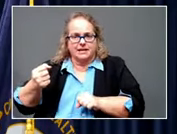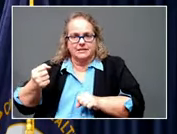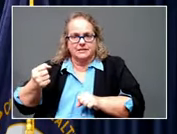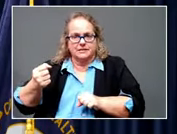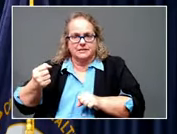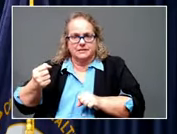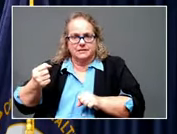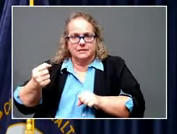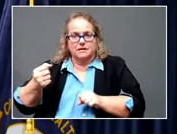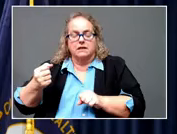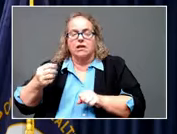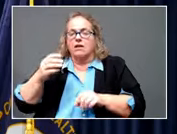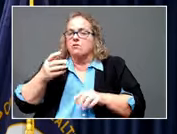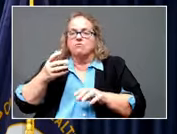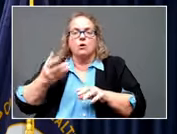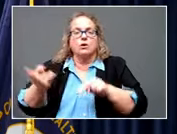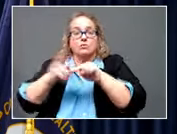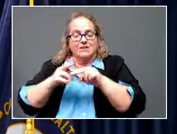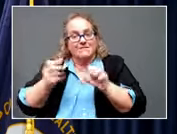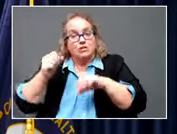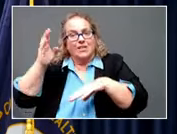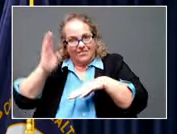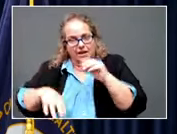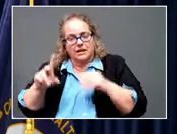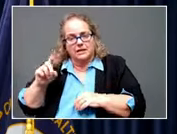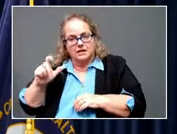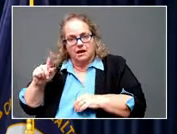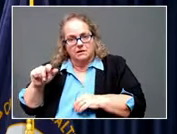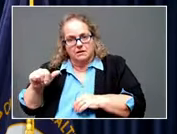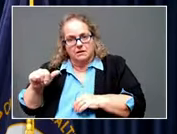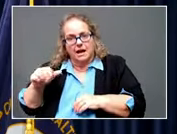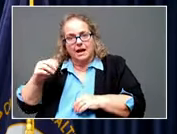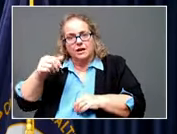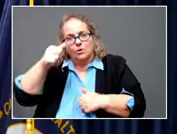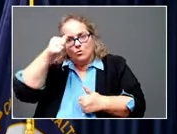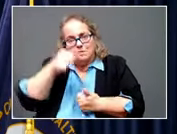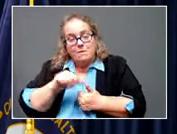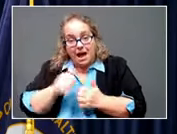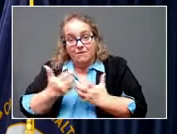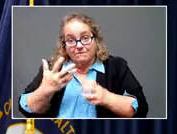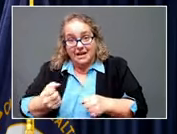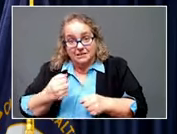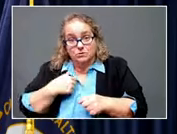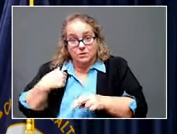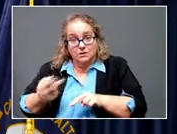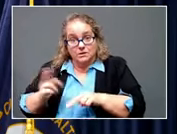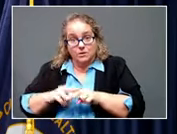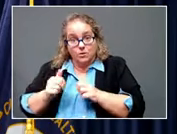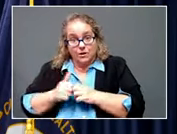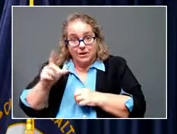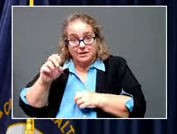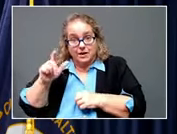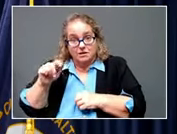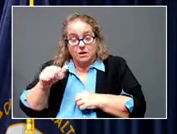period than Delta. And remember how fast we went up for Delta. One reason for concern, positivity rate